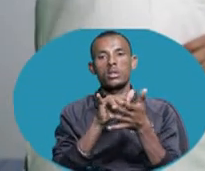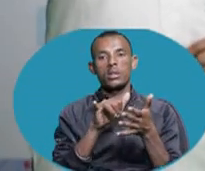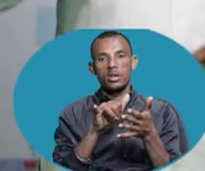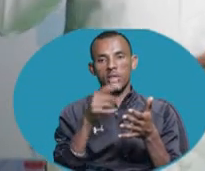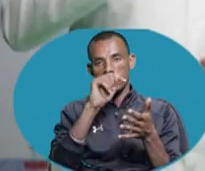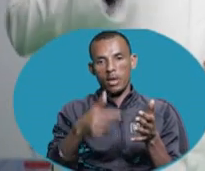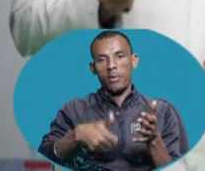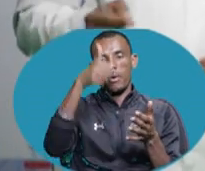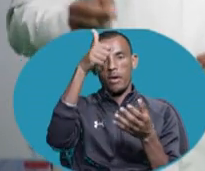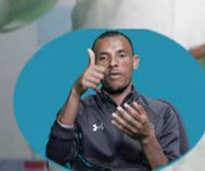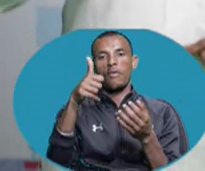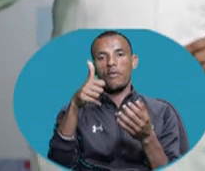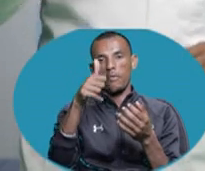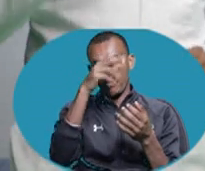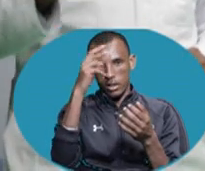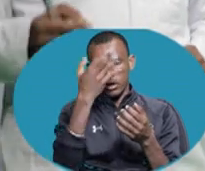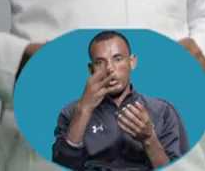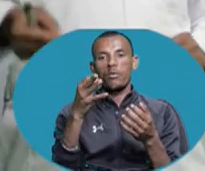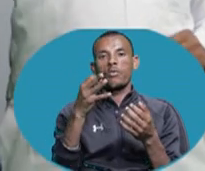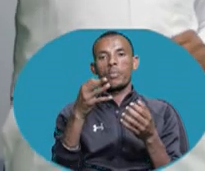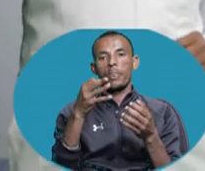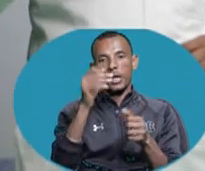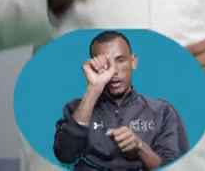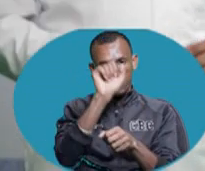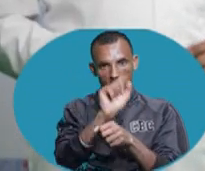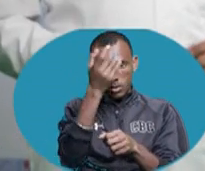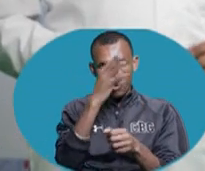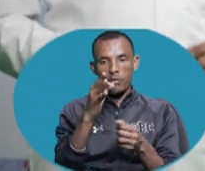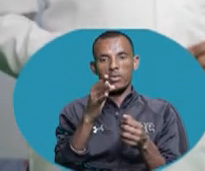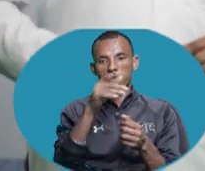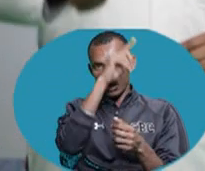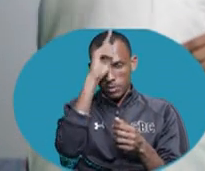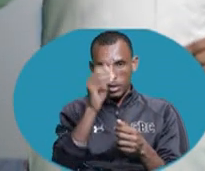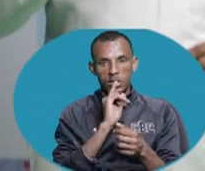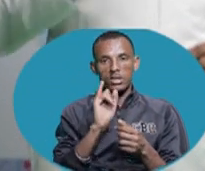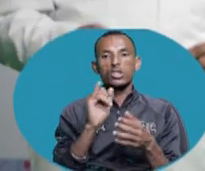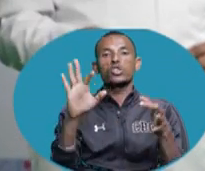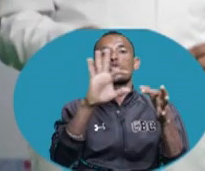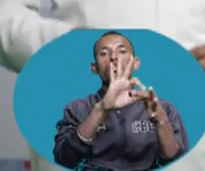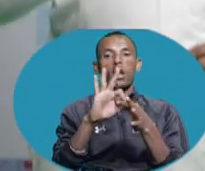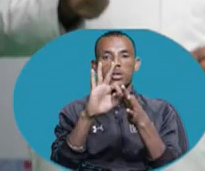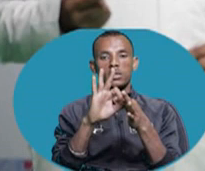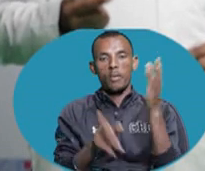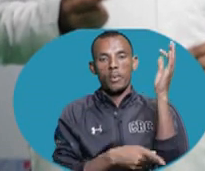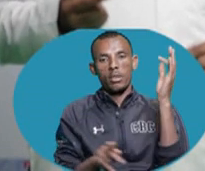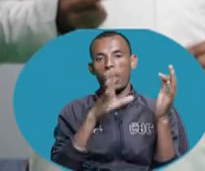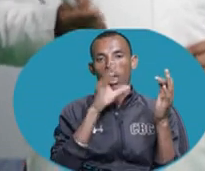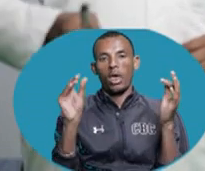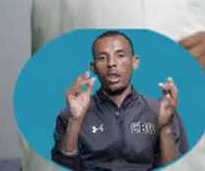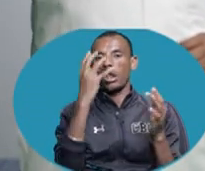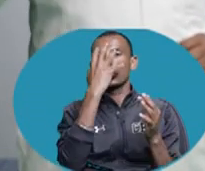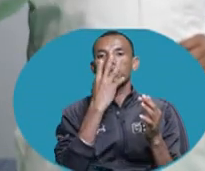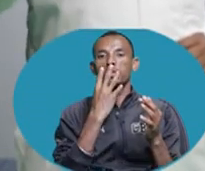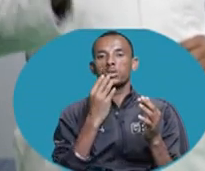the main factor for the defeat of Germany in the First World War, the Socialist Party and Jew.